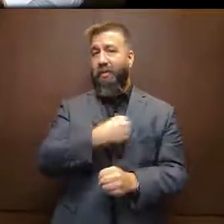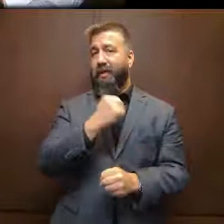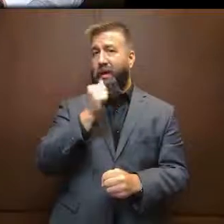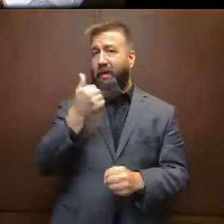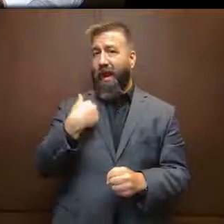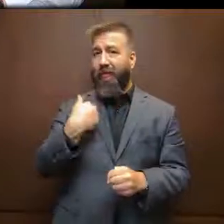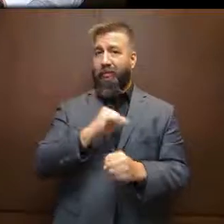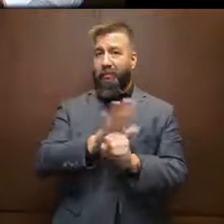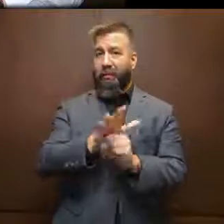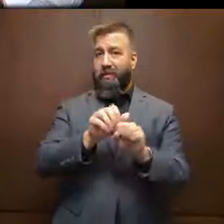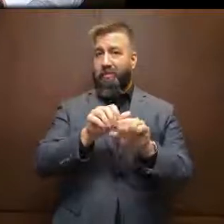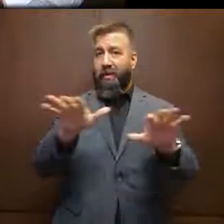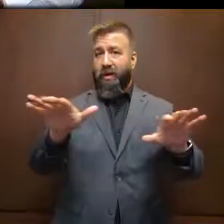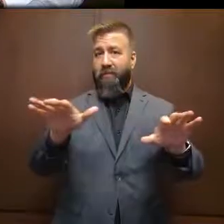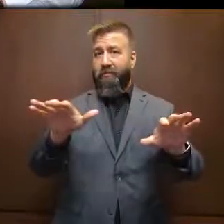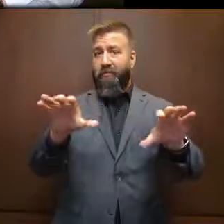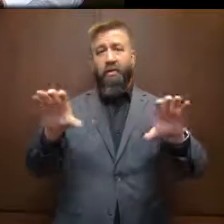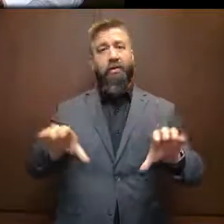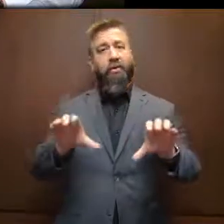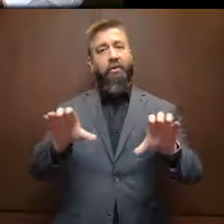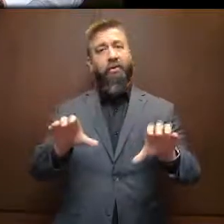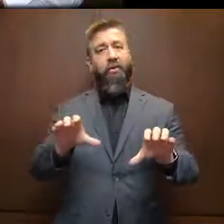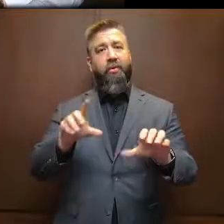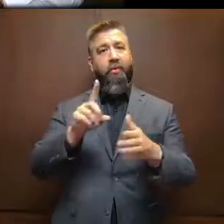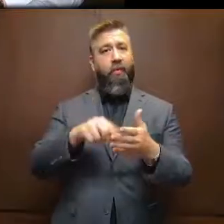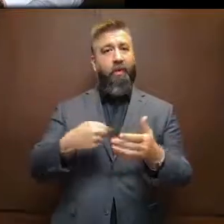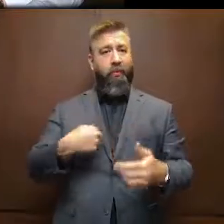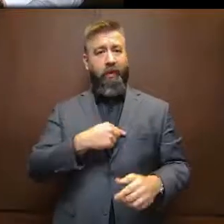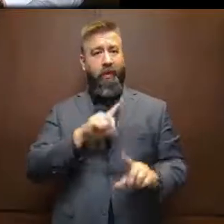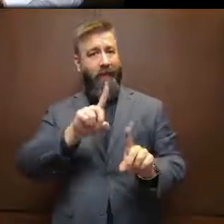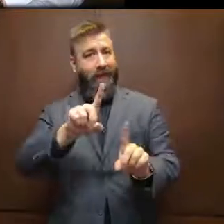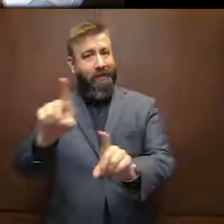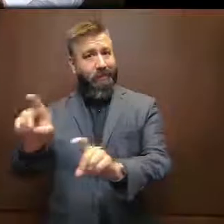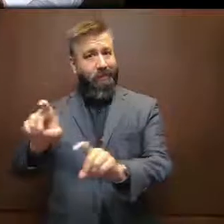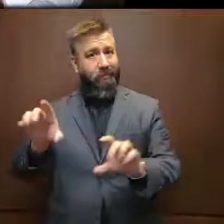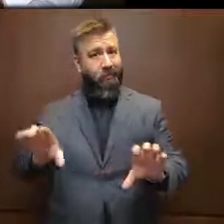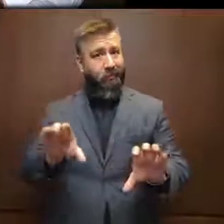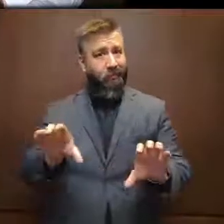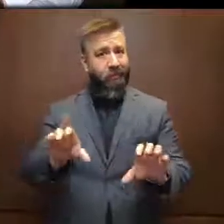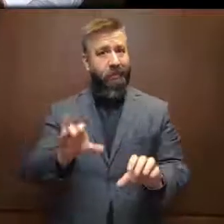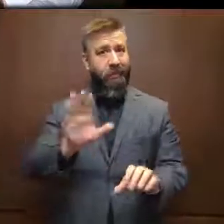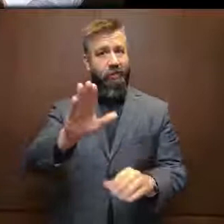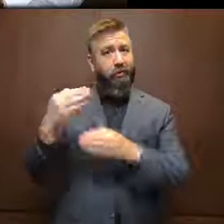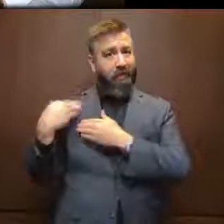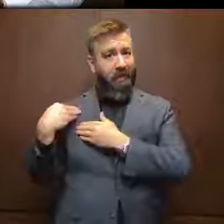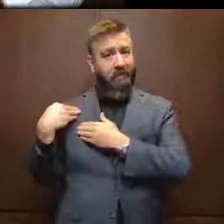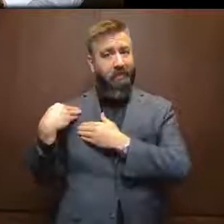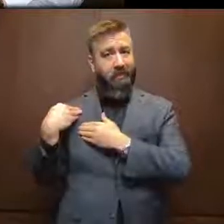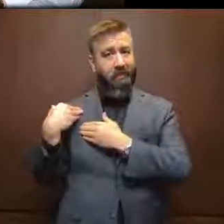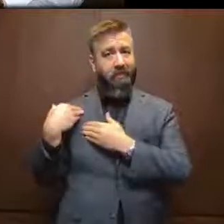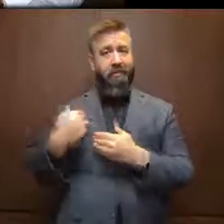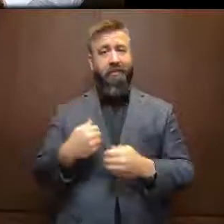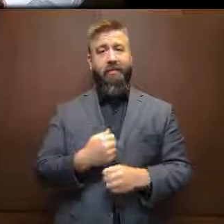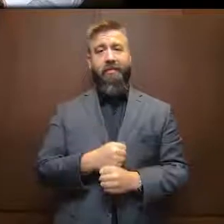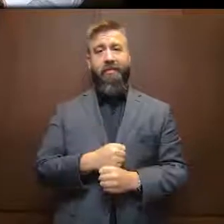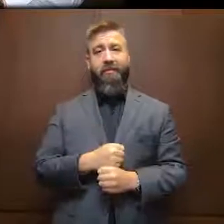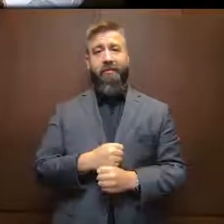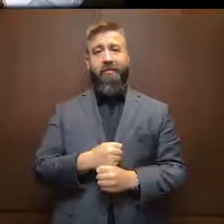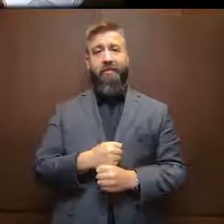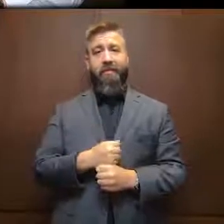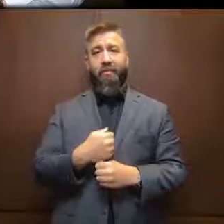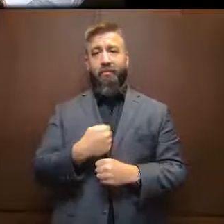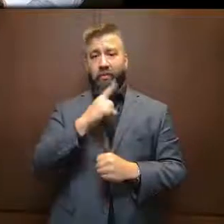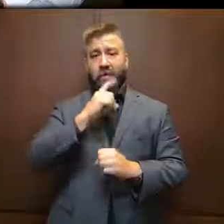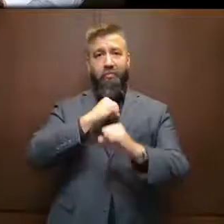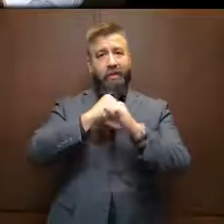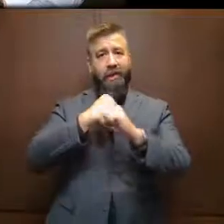the spread is just to do what we're asking you to do, what I think is your duty to do, to be able to keep our community as